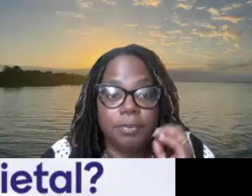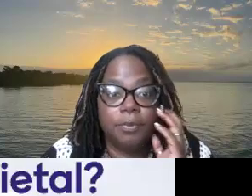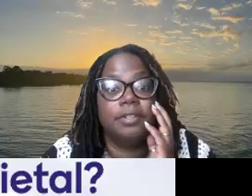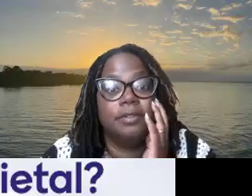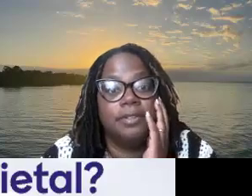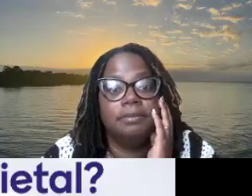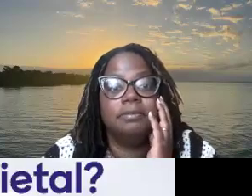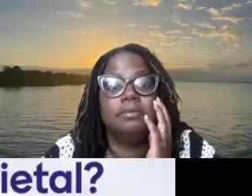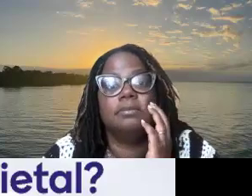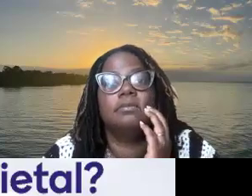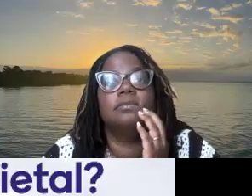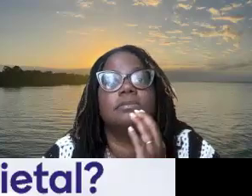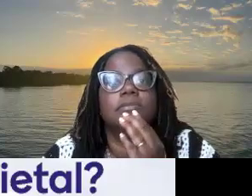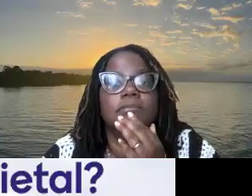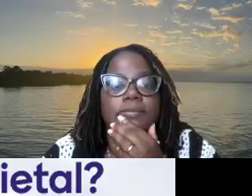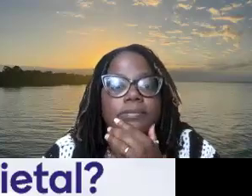Taking a break from the work.